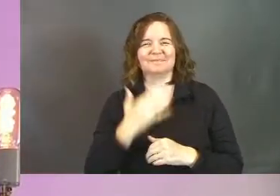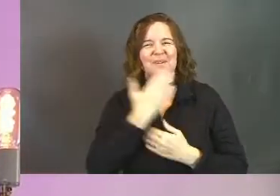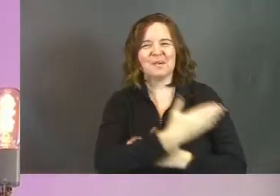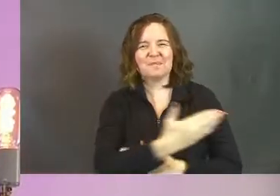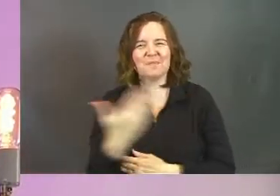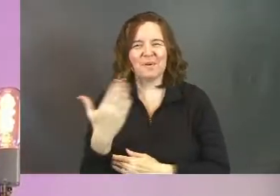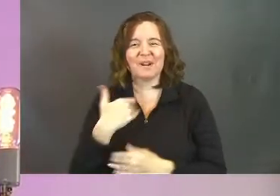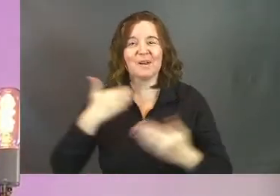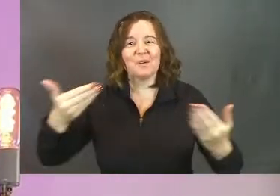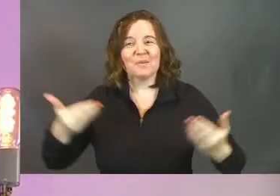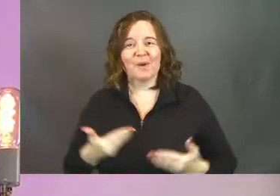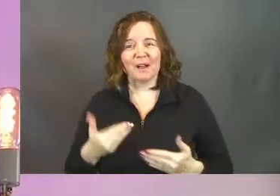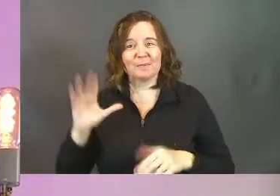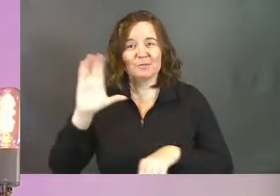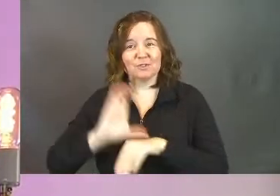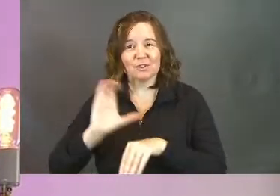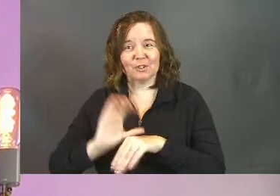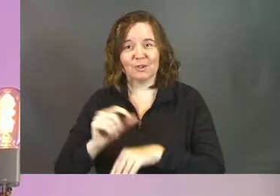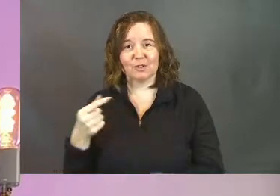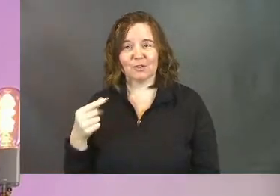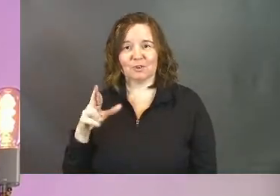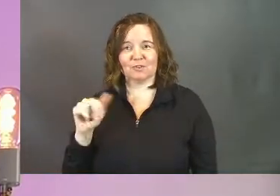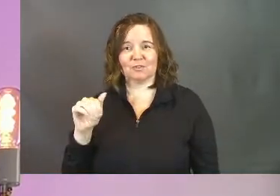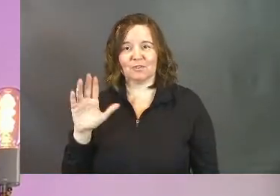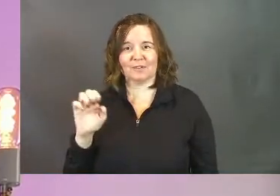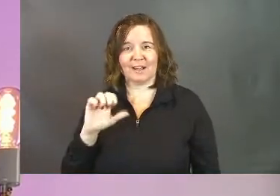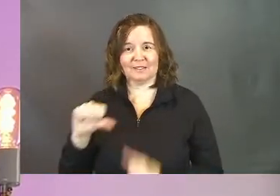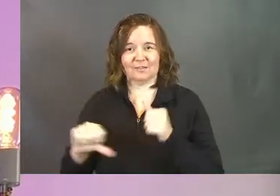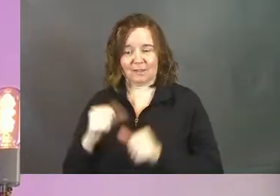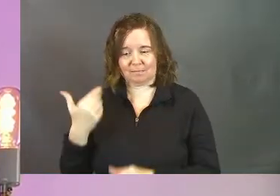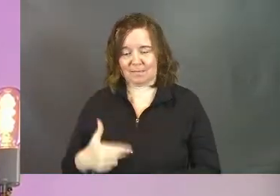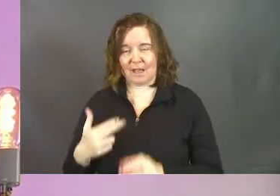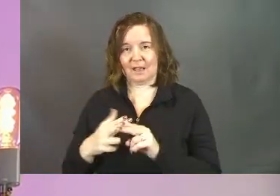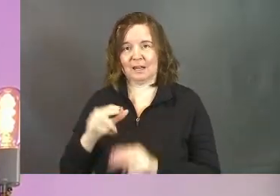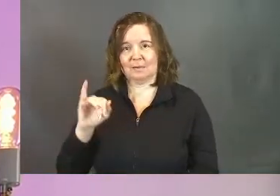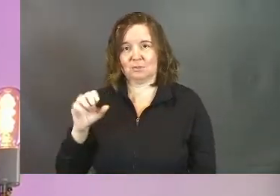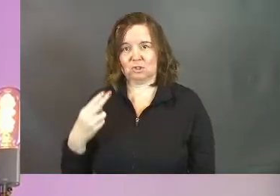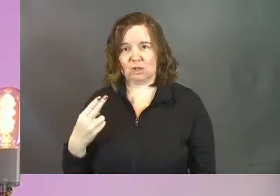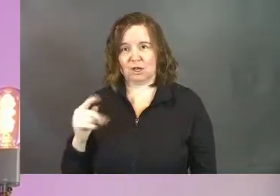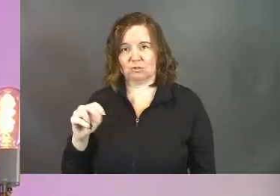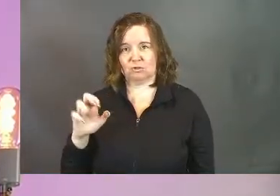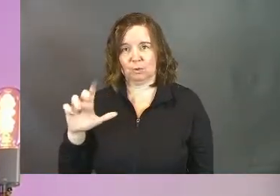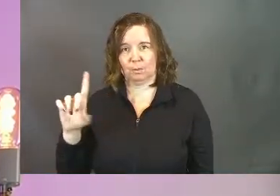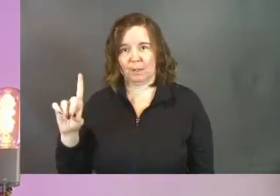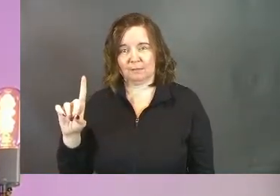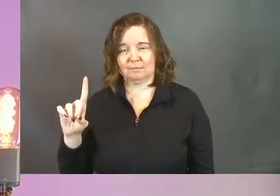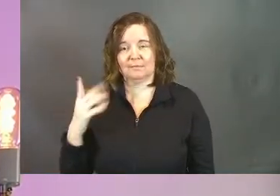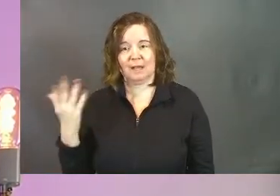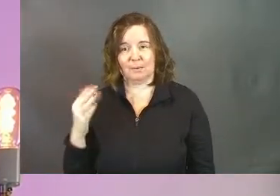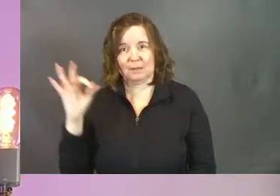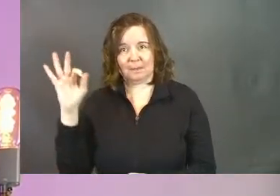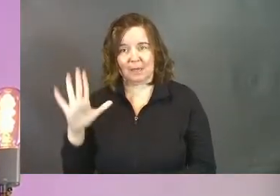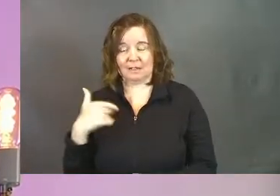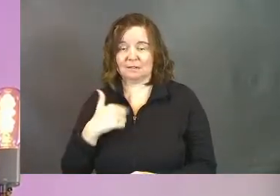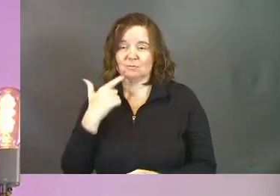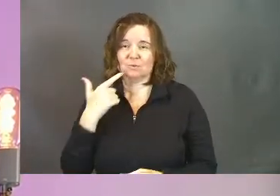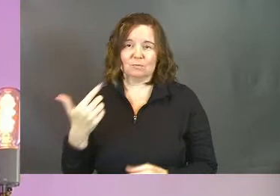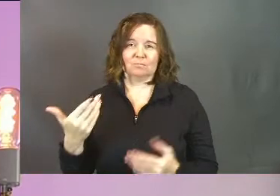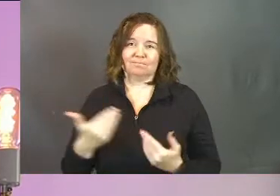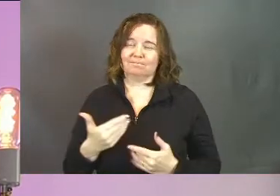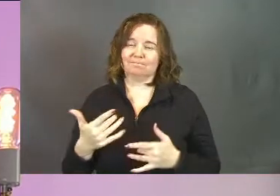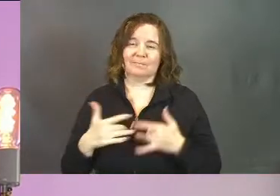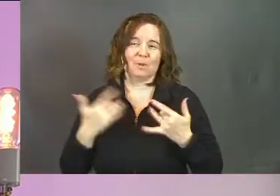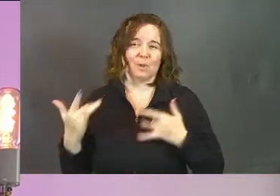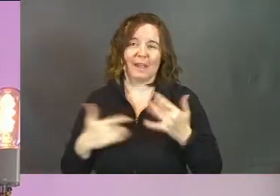Good morning and welcome to church, Grace Fellowship Church. My name is Josh Tribble, one of the pastors here at Grace, and I just want to say you are so welcome to church today.